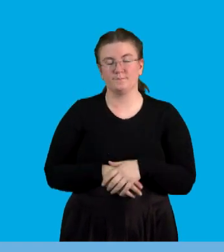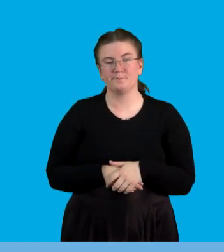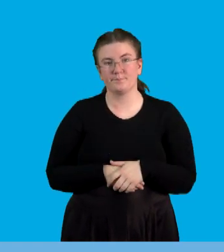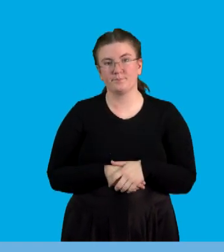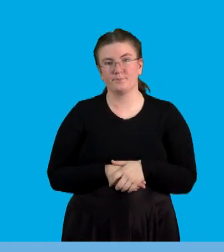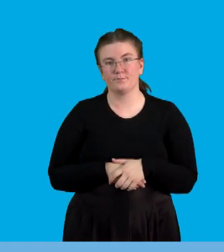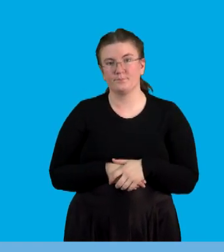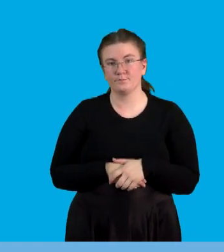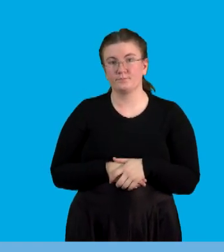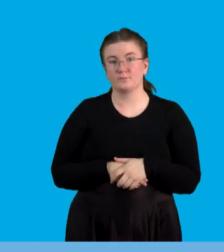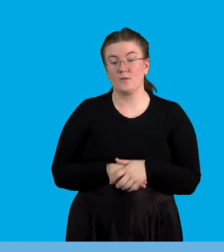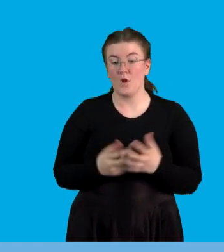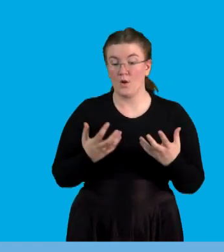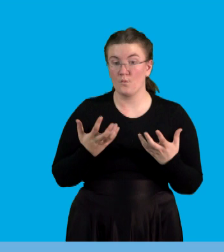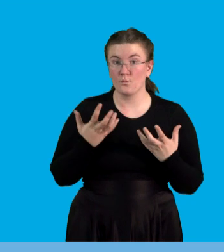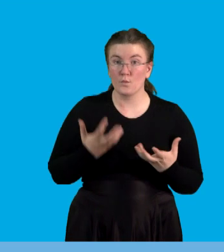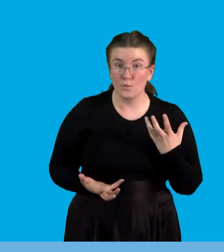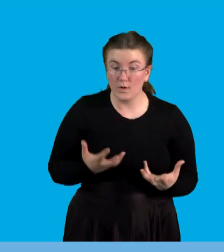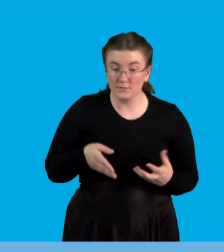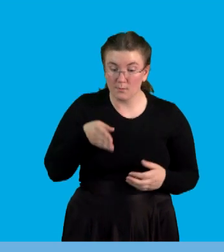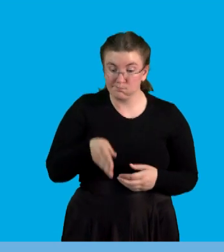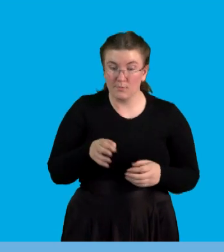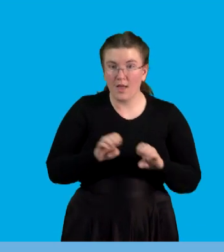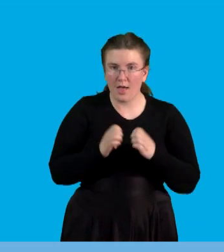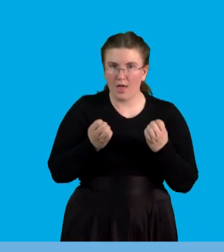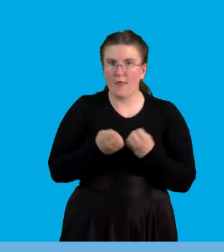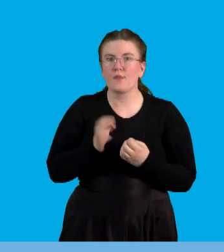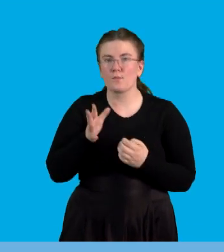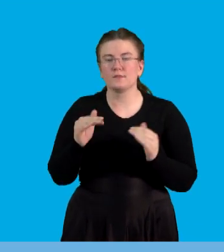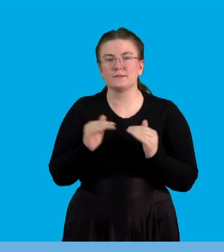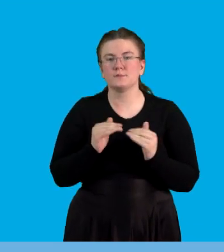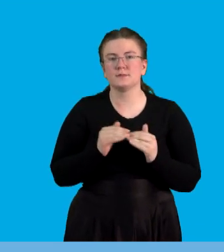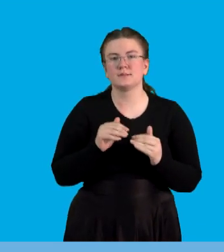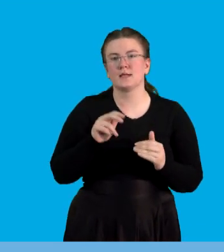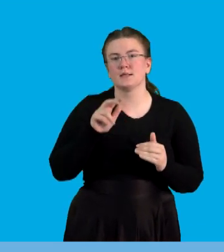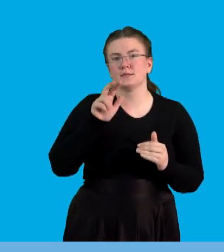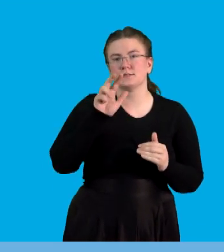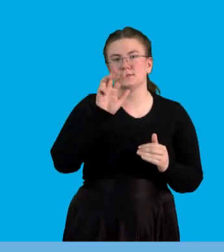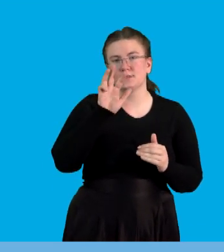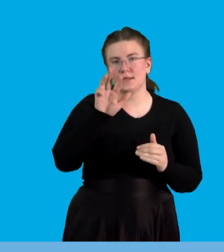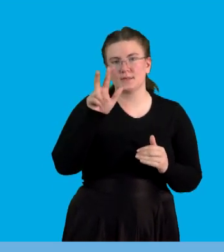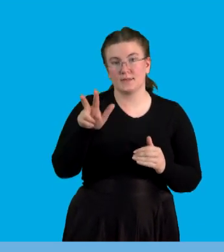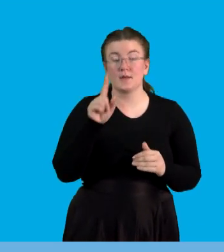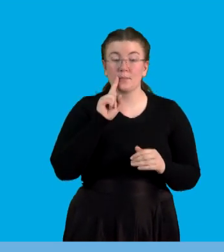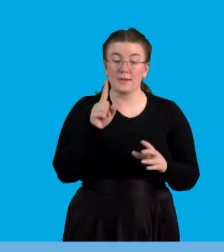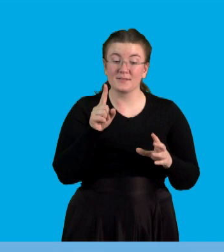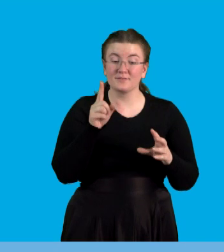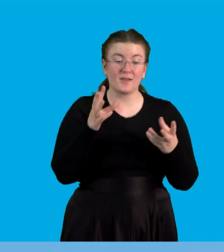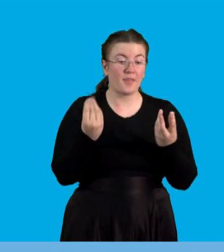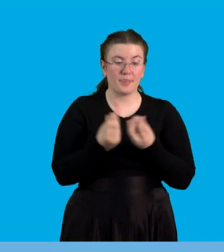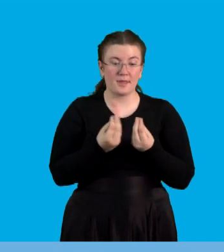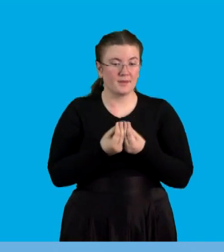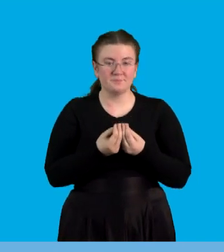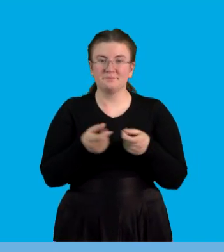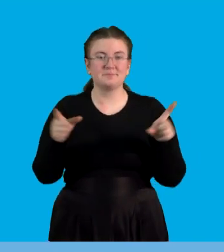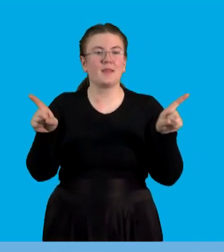So the weight of this object here on Earth will be 98. But take the very same object with the very same mass